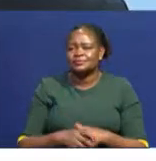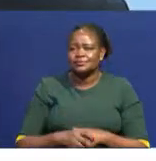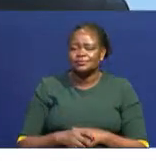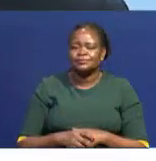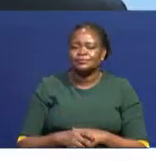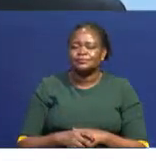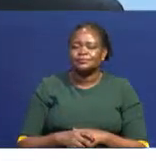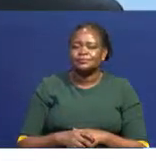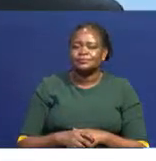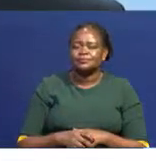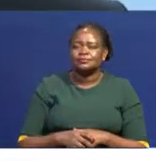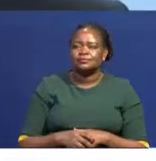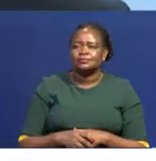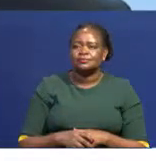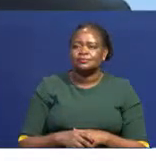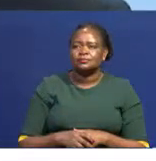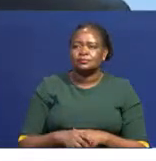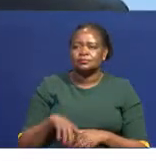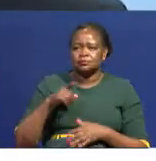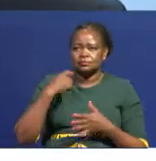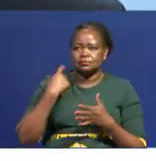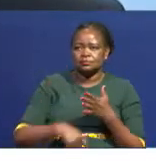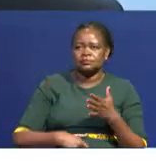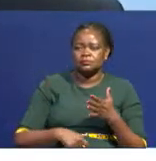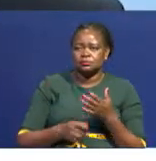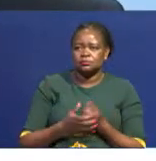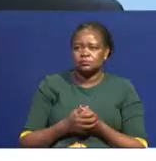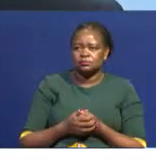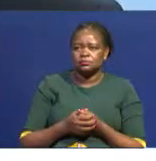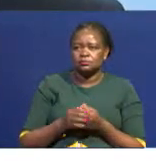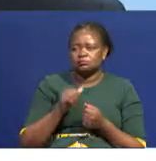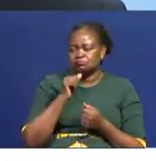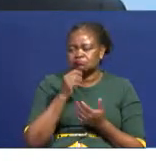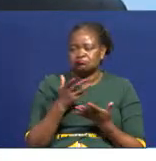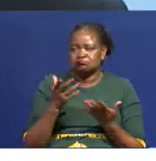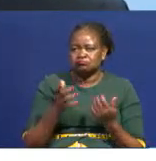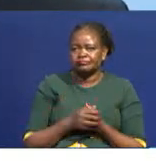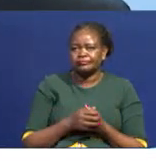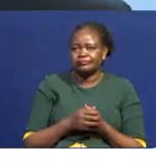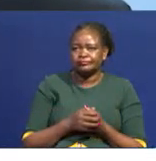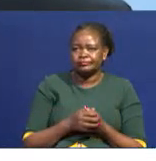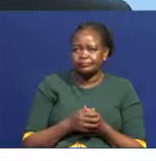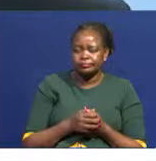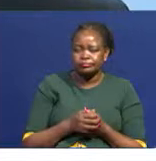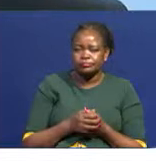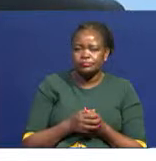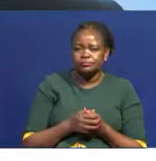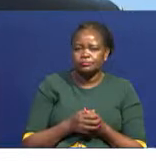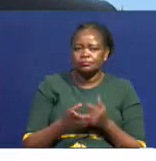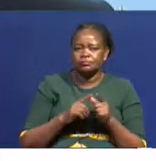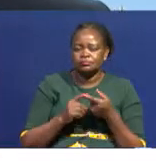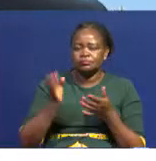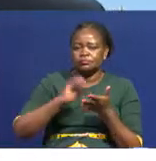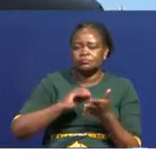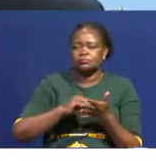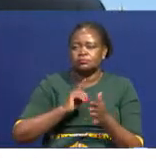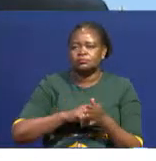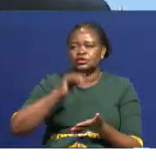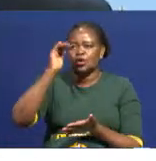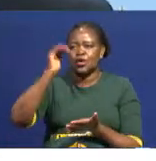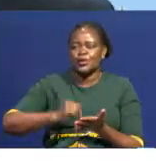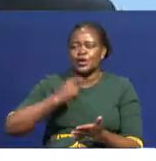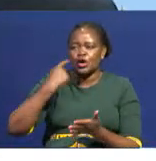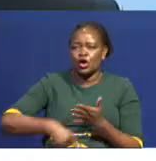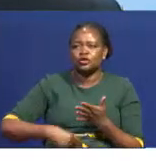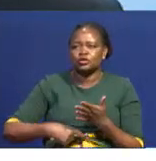that we bring down the cost of construction and operations of many of our aspects in this country. And again, once you bring down the